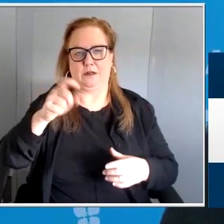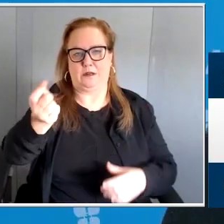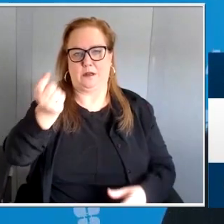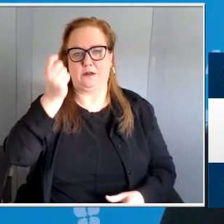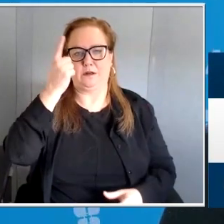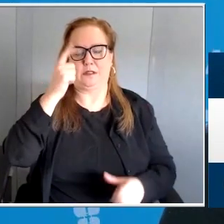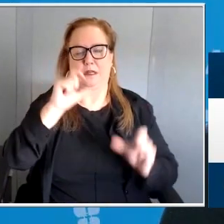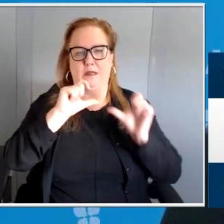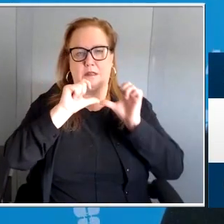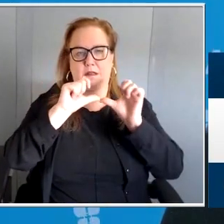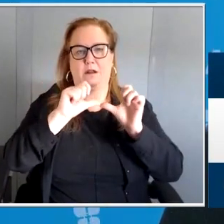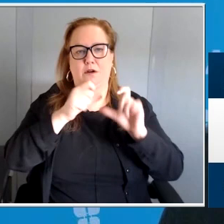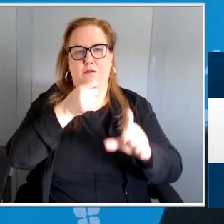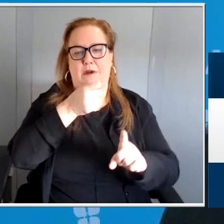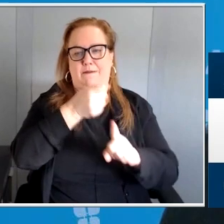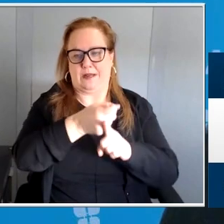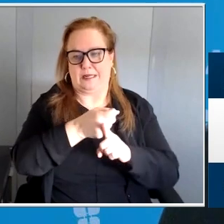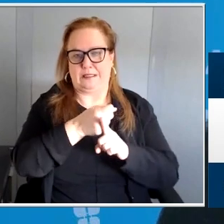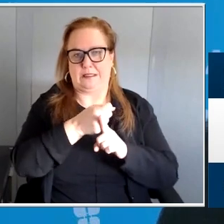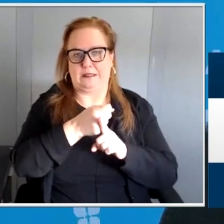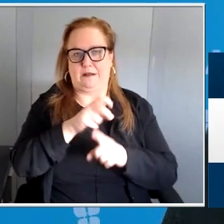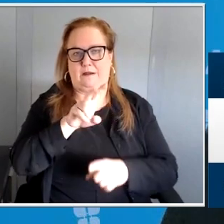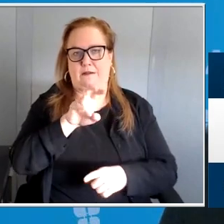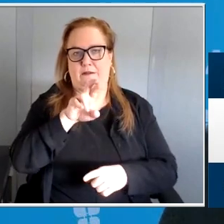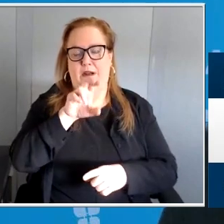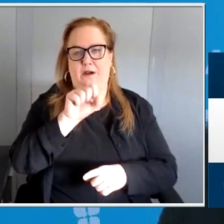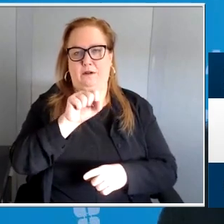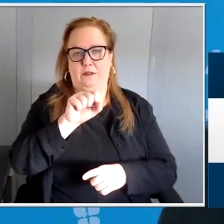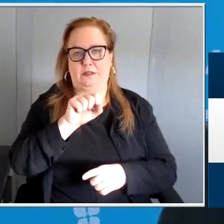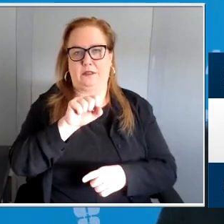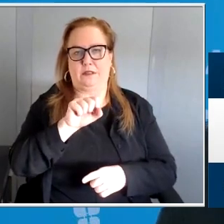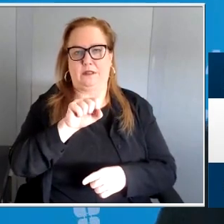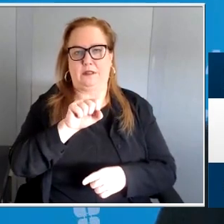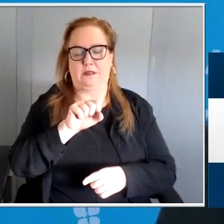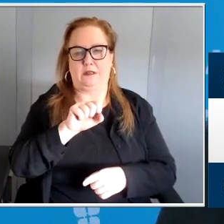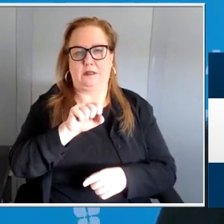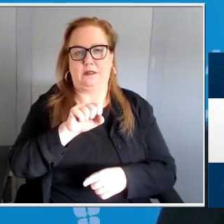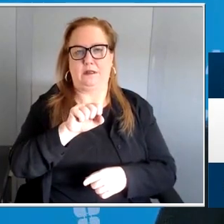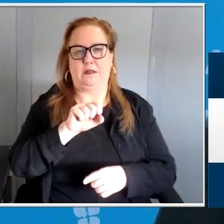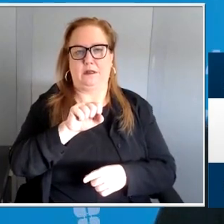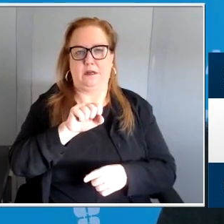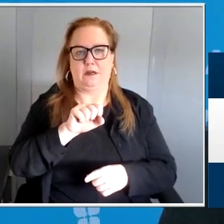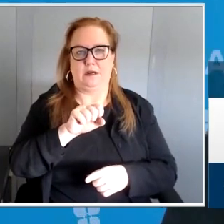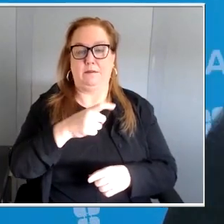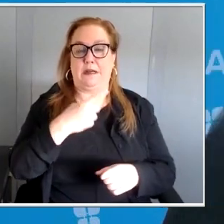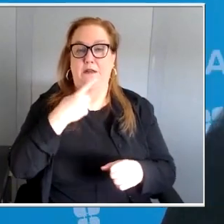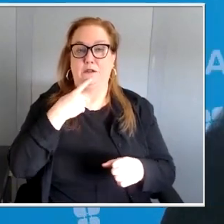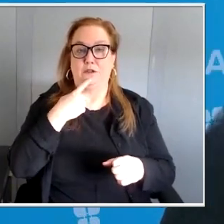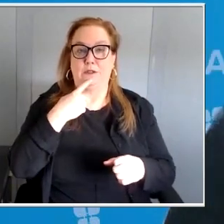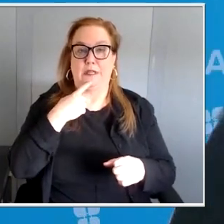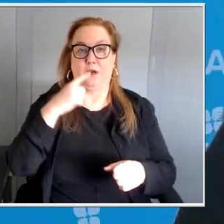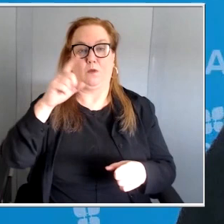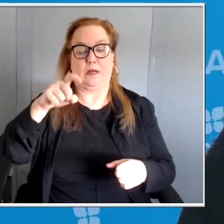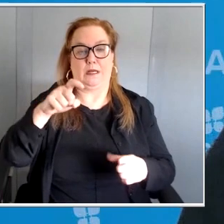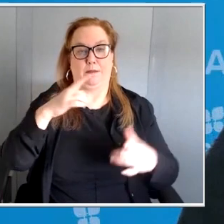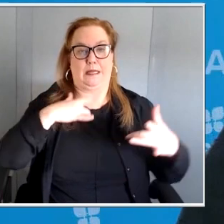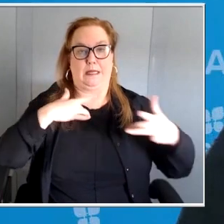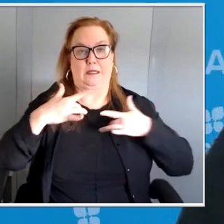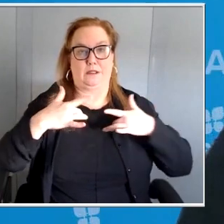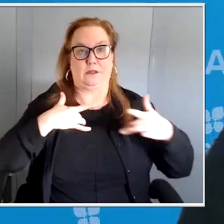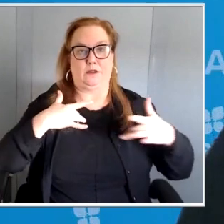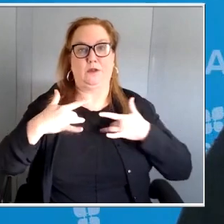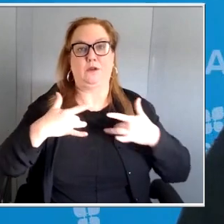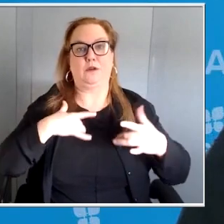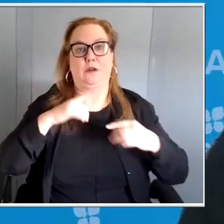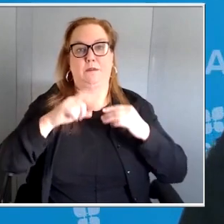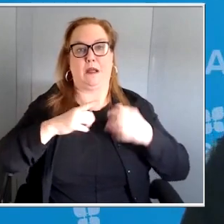the long-term effects of this virus, particularly. But as you said, you know, we need to be most concerned about